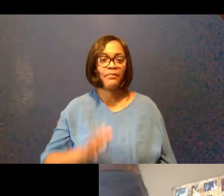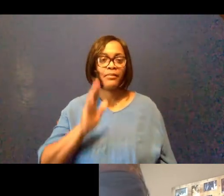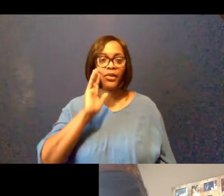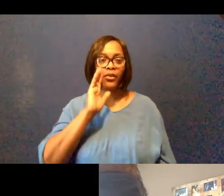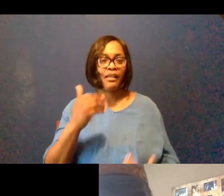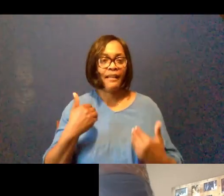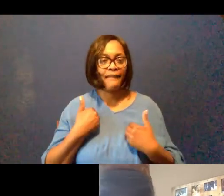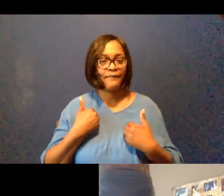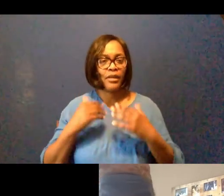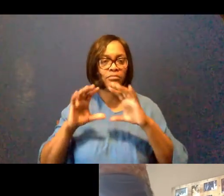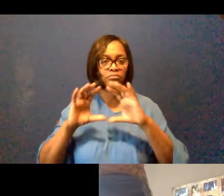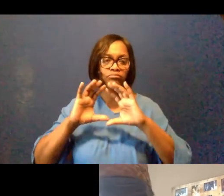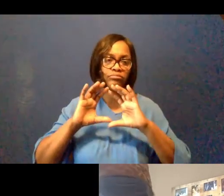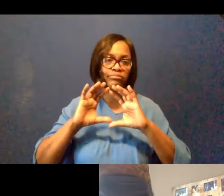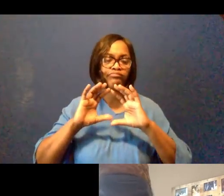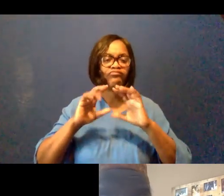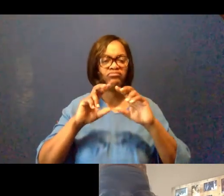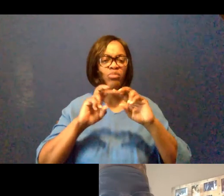parents